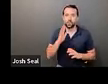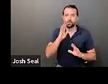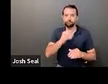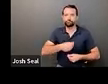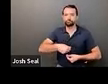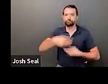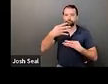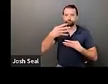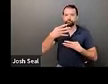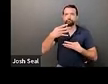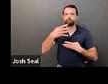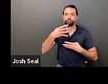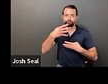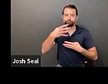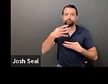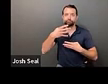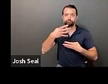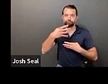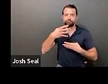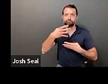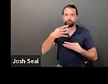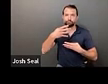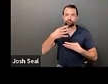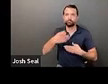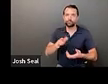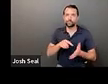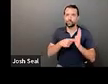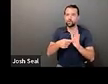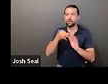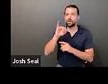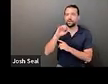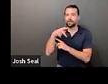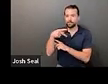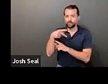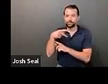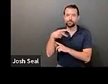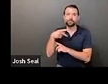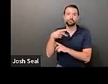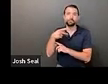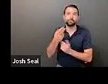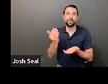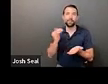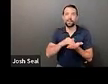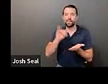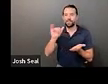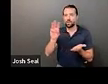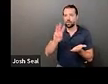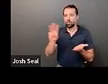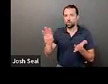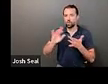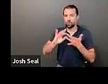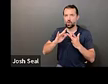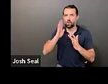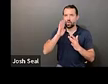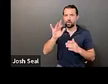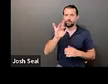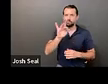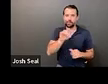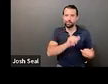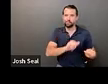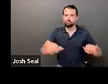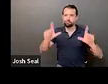to the IEP itself, again, on our website. So it will help